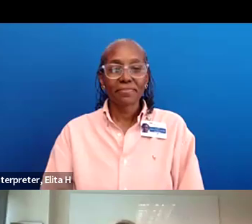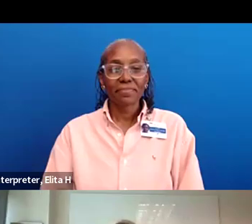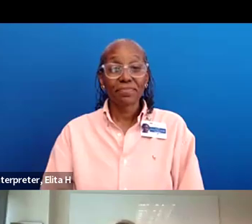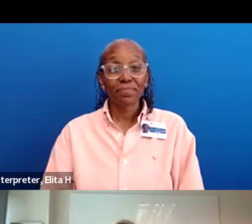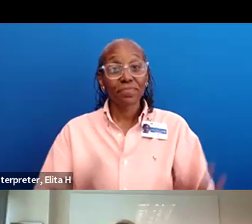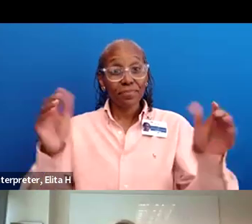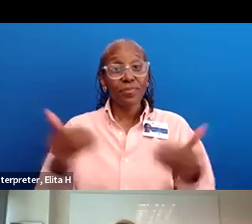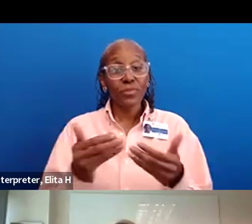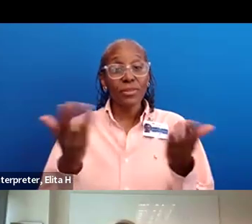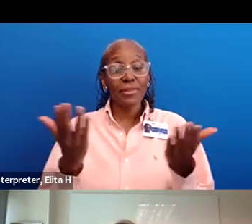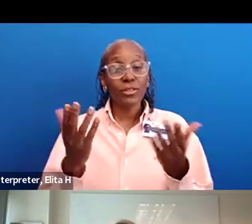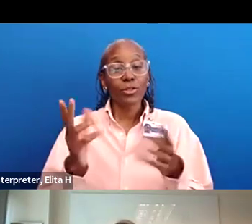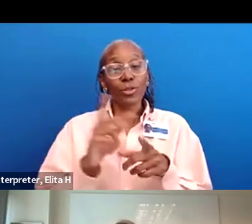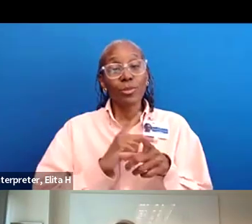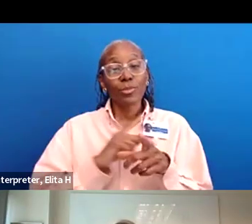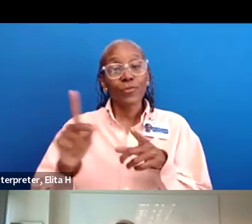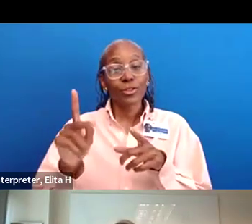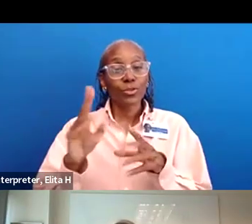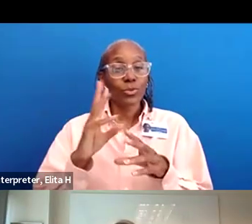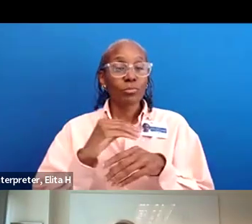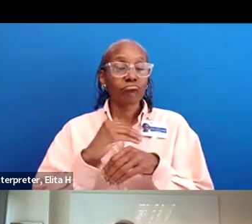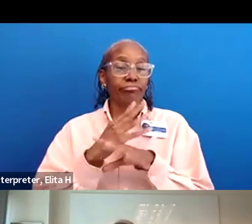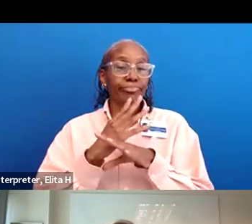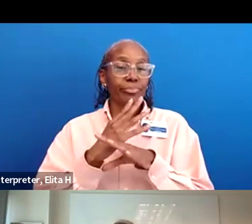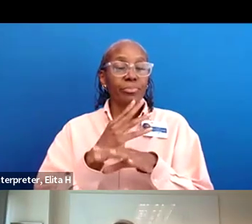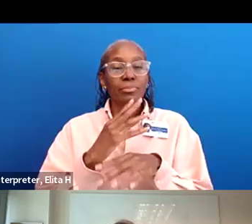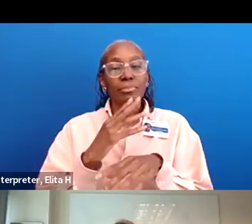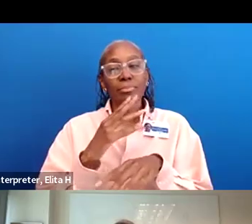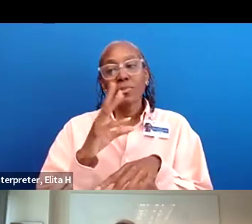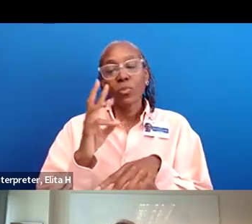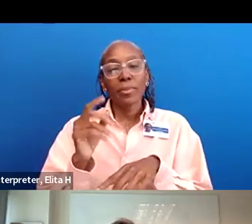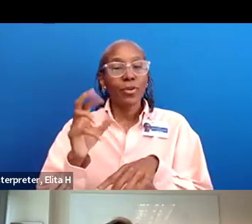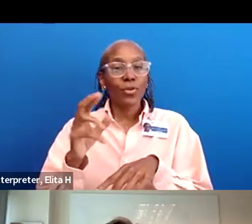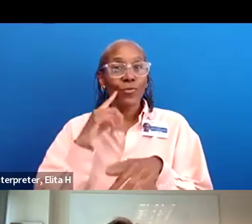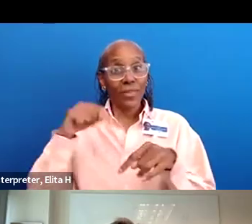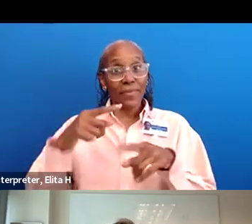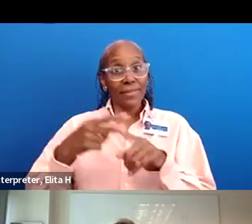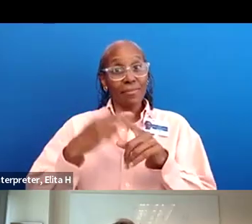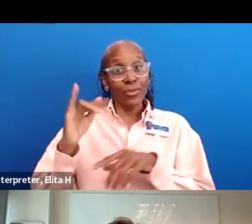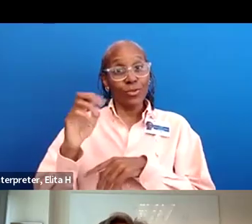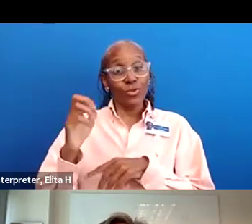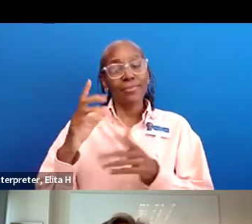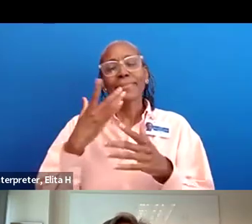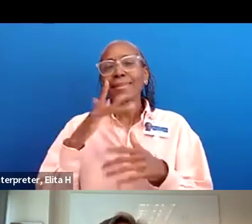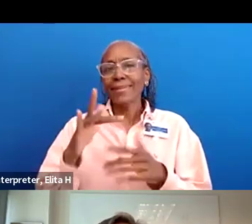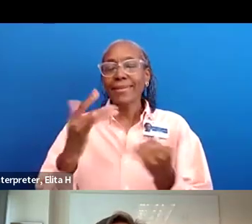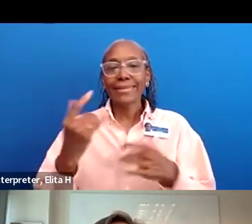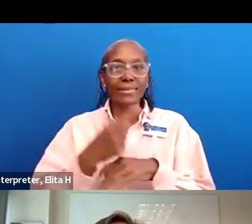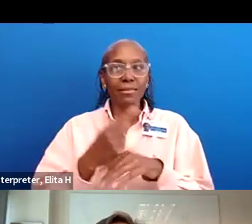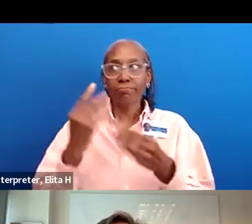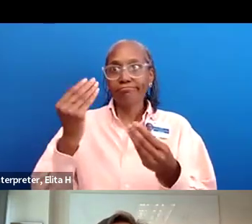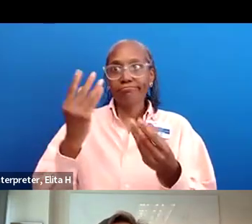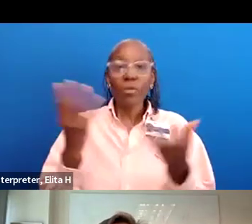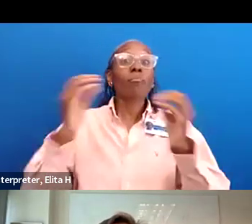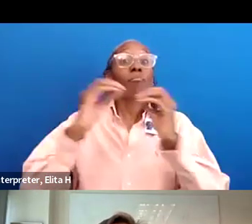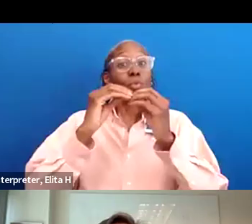Hello, and welcome to the professional webinar for the month of June. We're very lucky today to have some